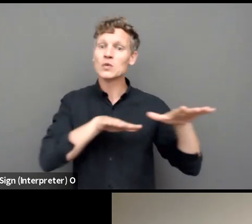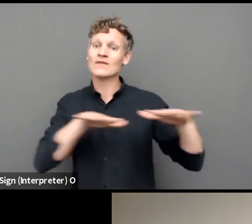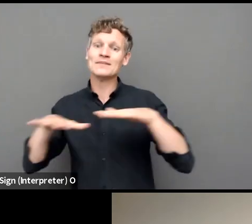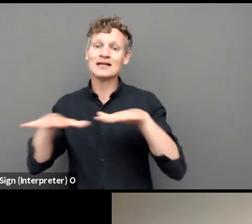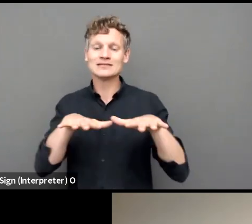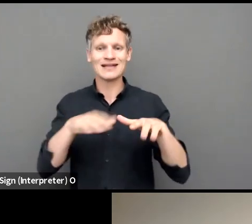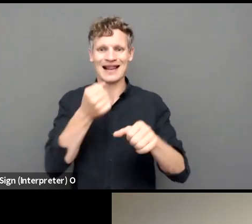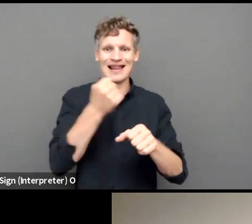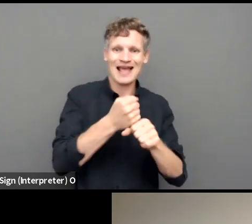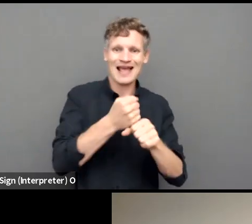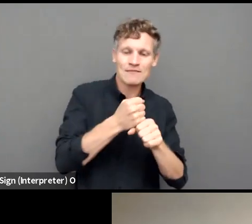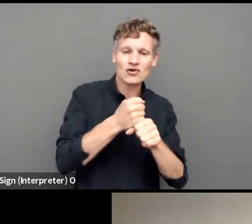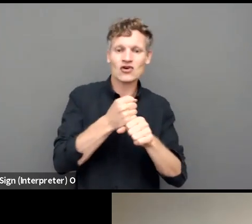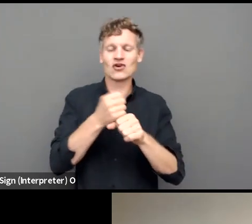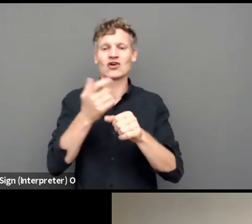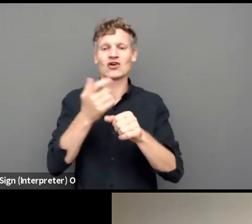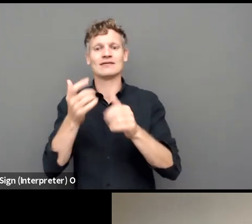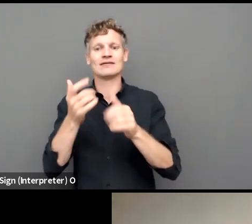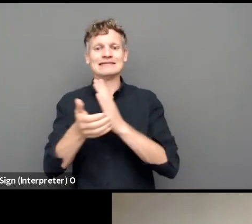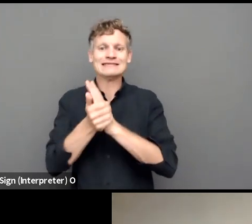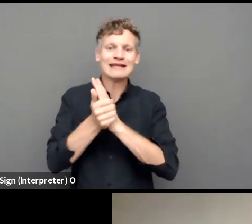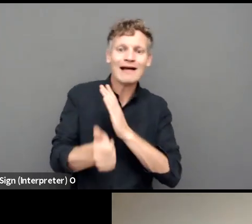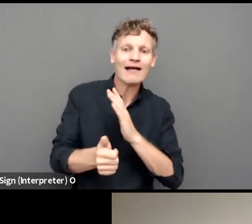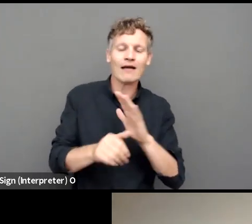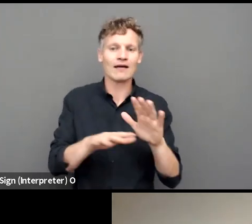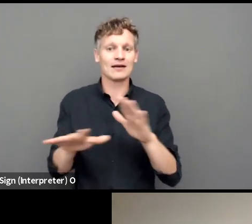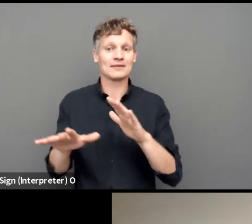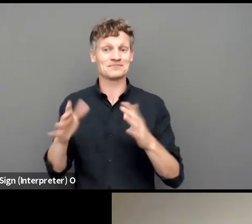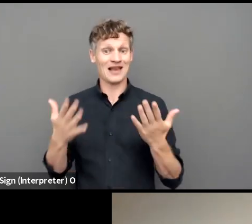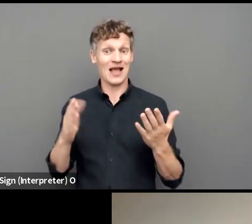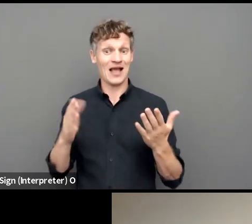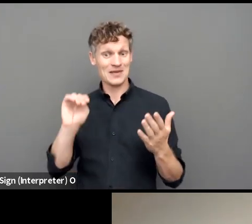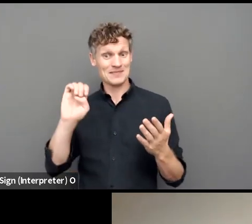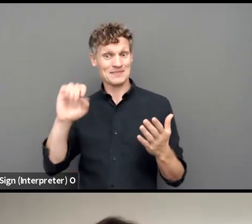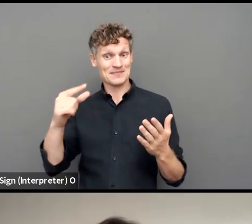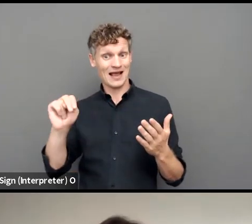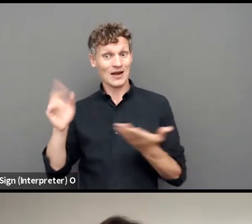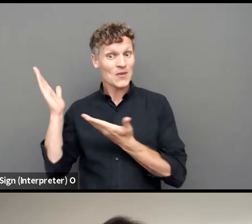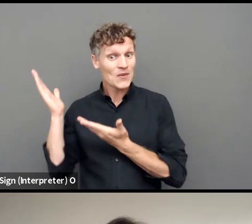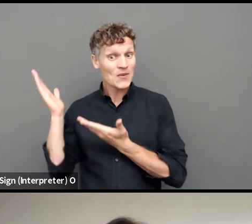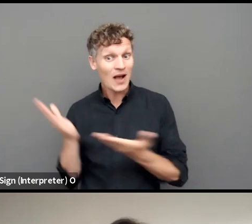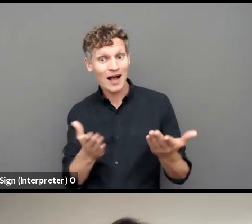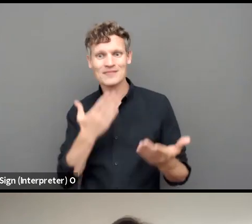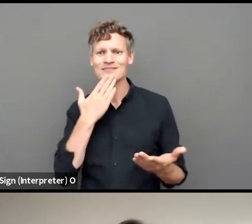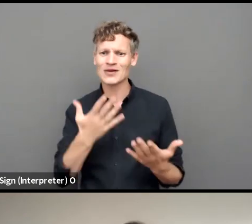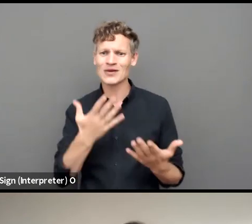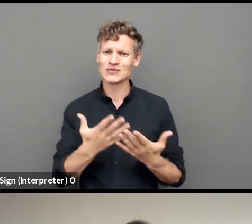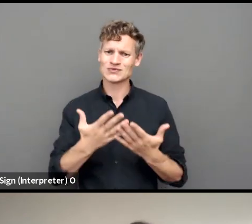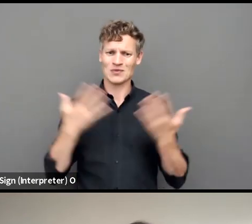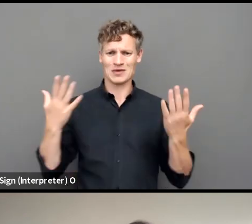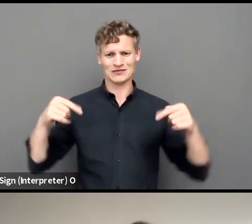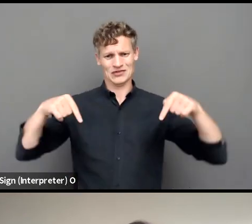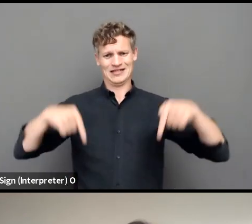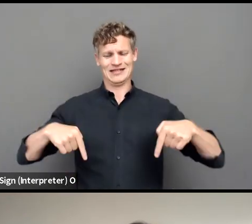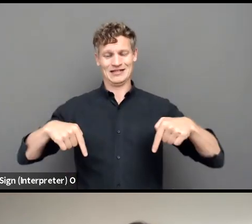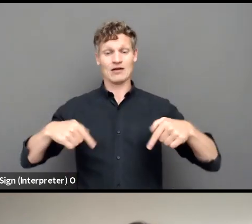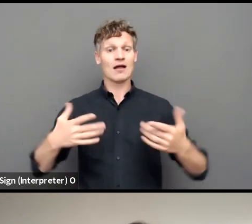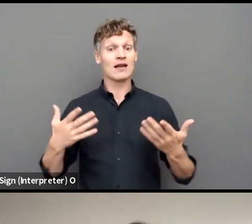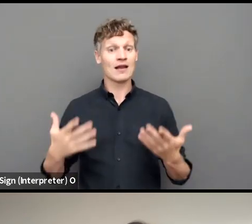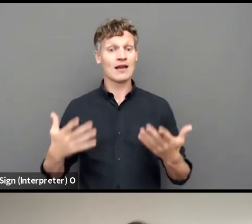to be enabled by the free trade zones. But Megan, welcome. Thank you so much for being here with us. Can I ask you